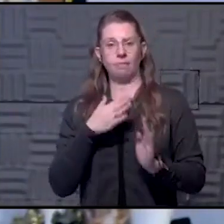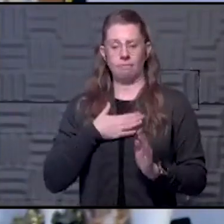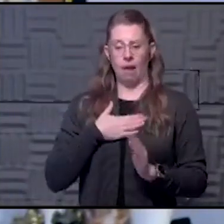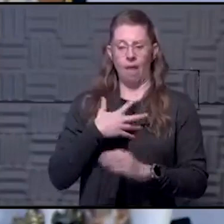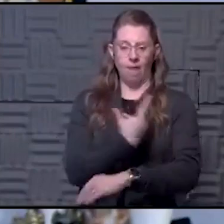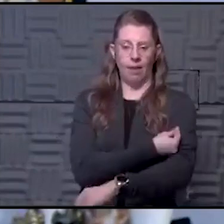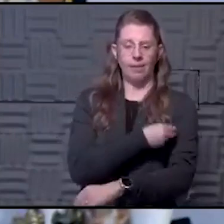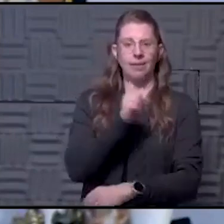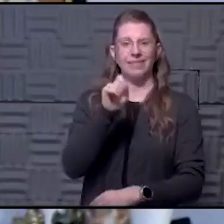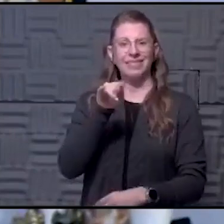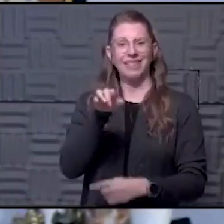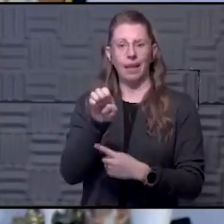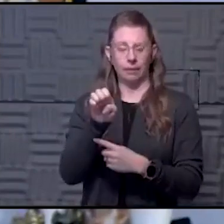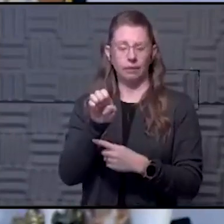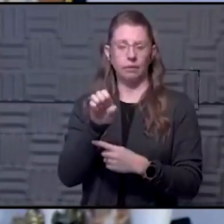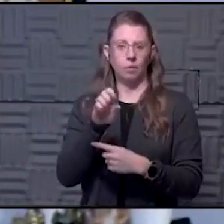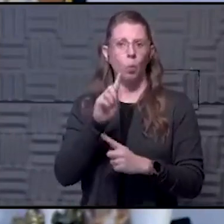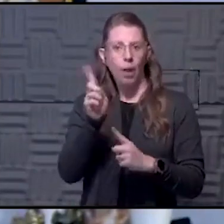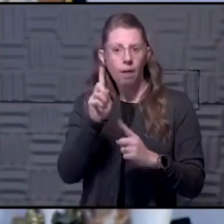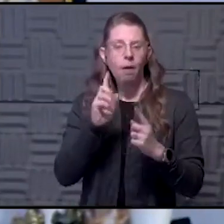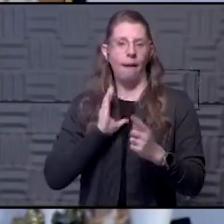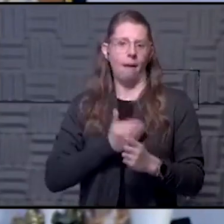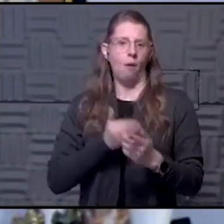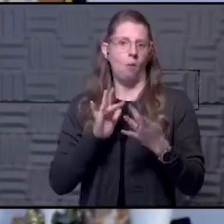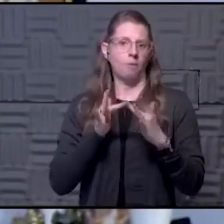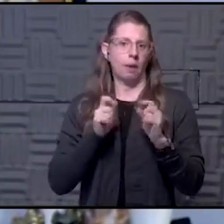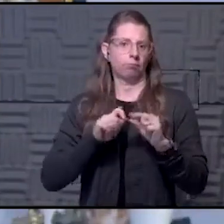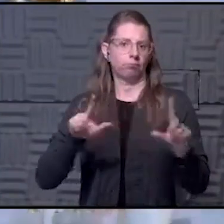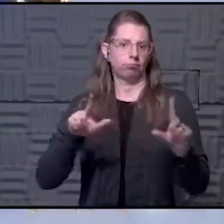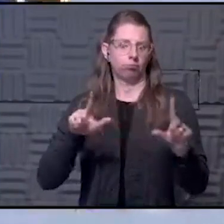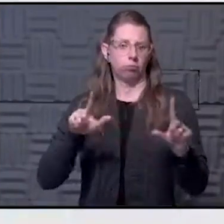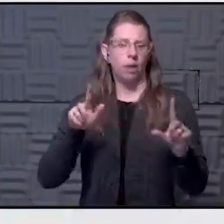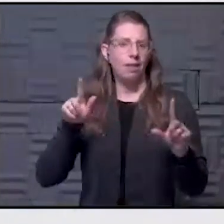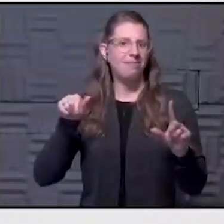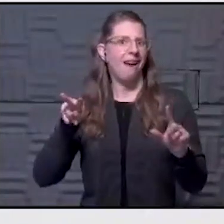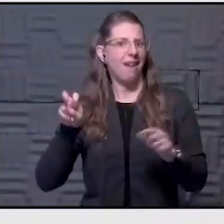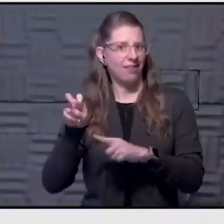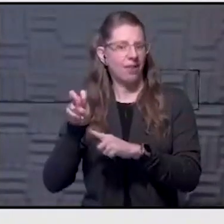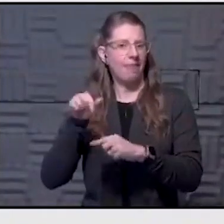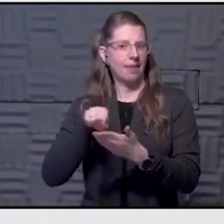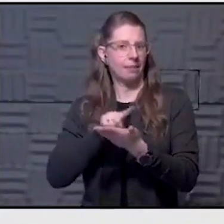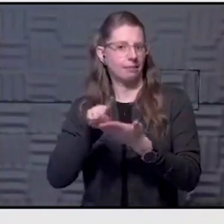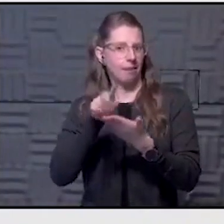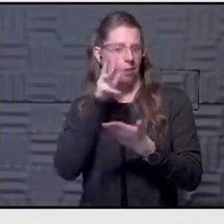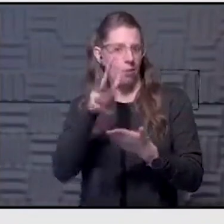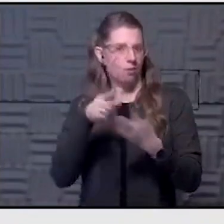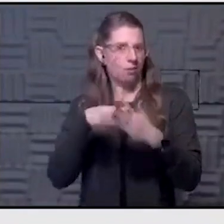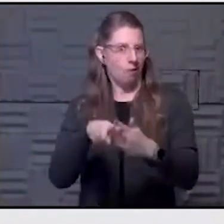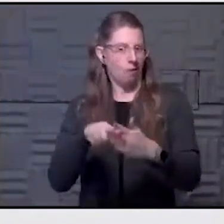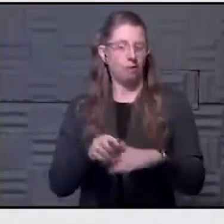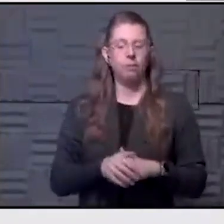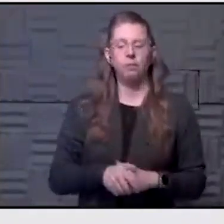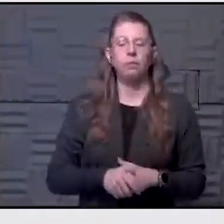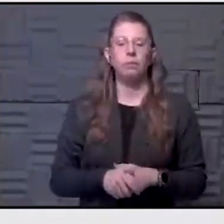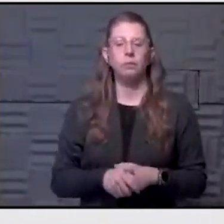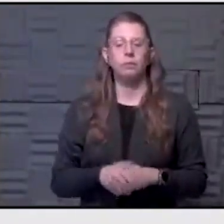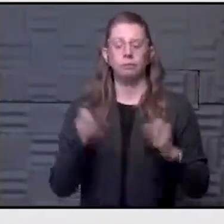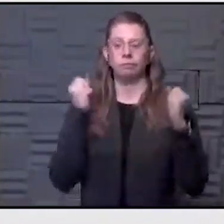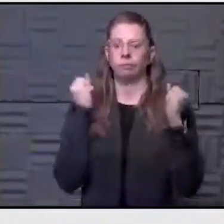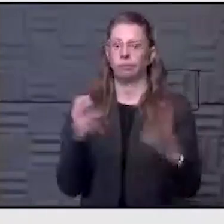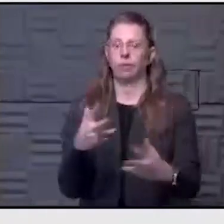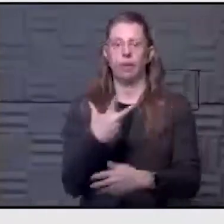our vaccine website that will be going live this week. It's got a lot of